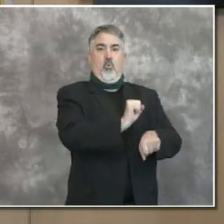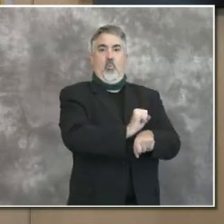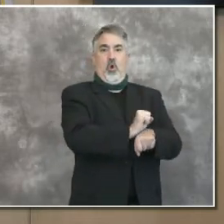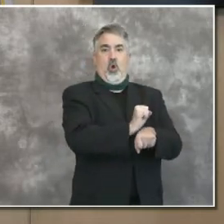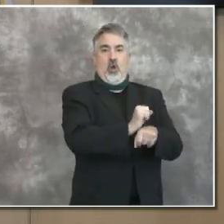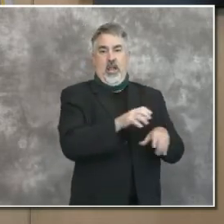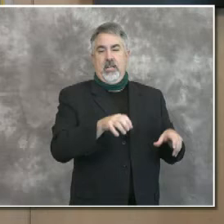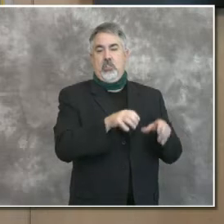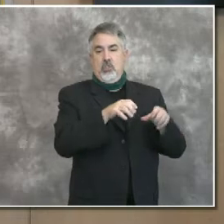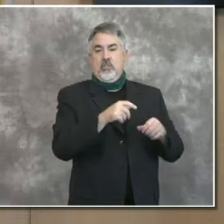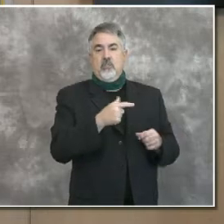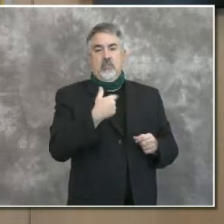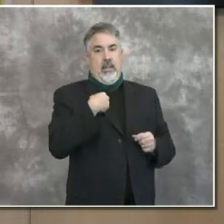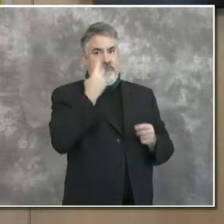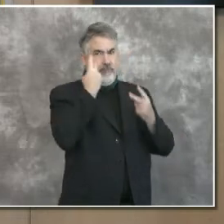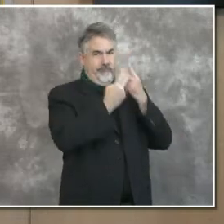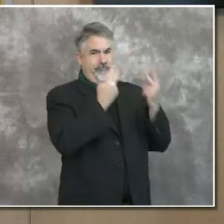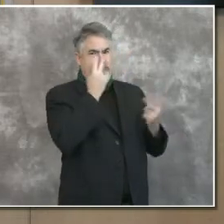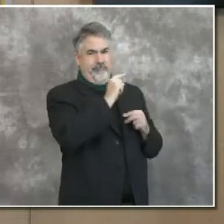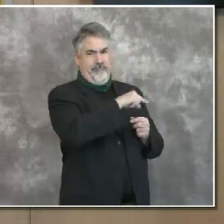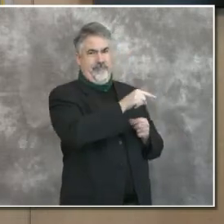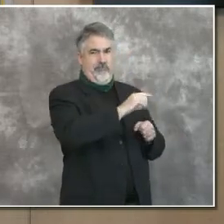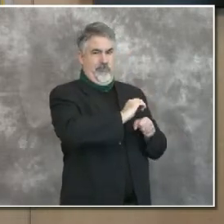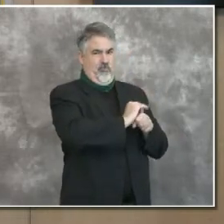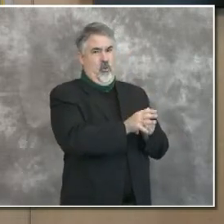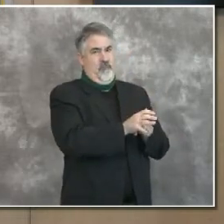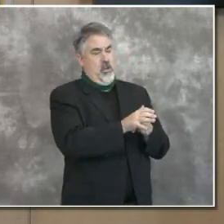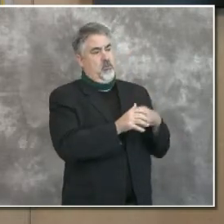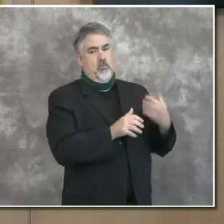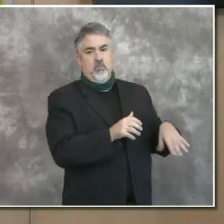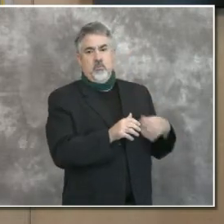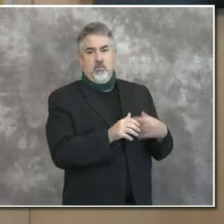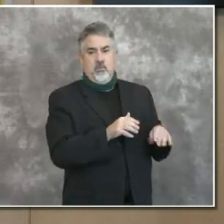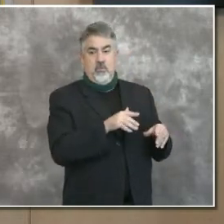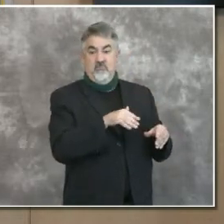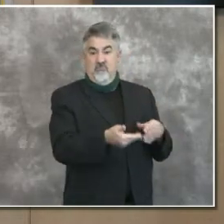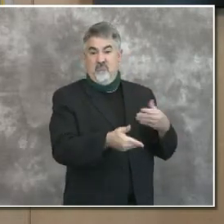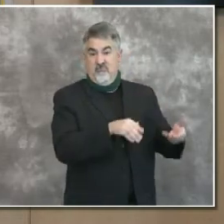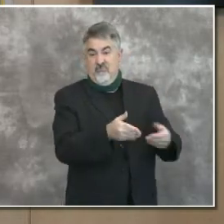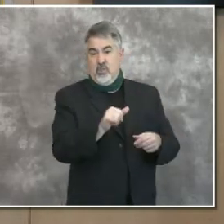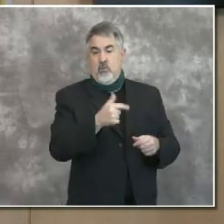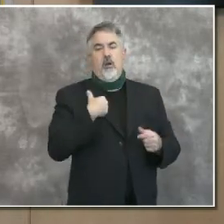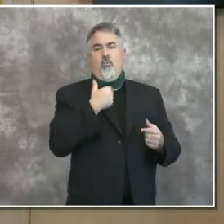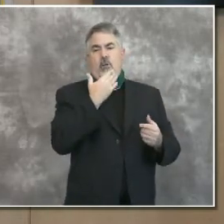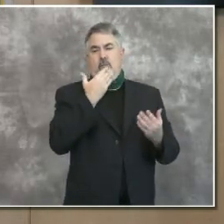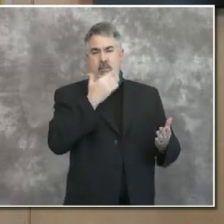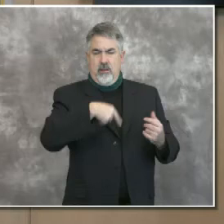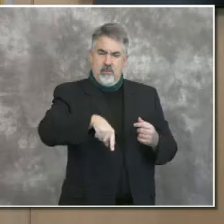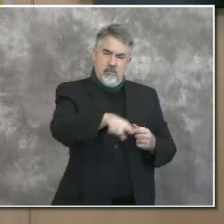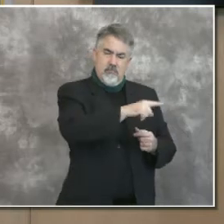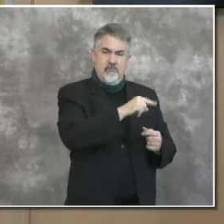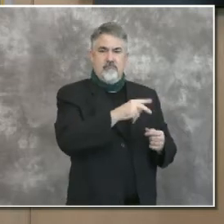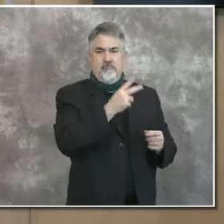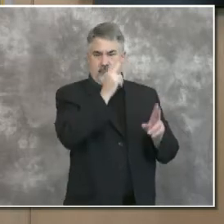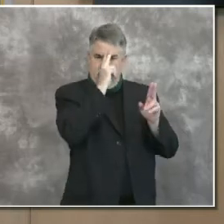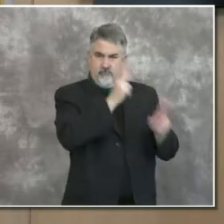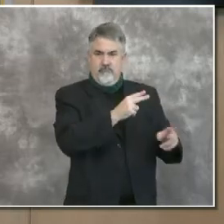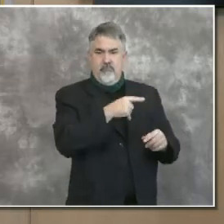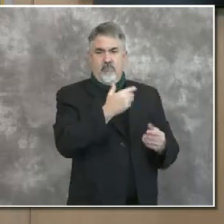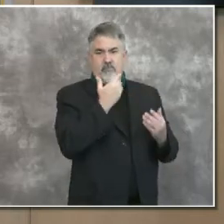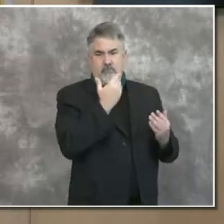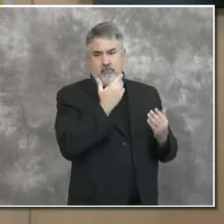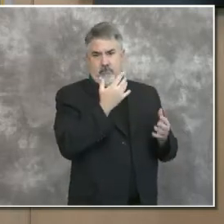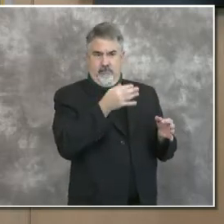from coronavirus. And today we want to thank every worker, both healthcare and essential workers, for everything you're doing during this global pandemic